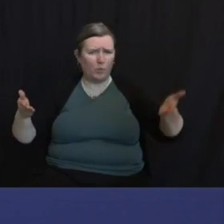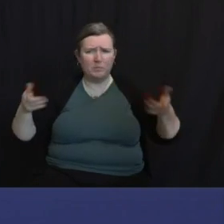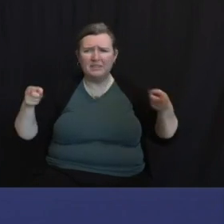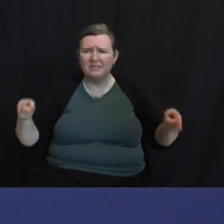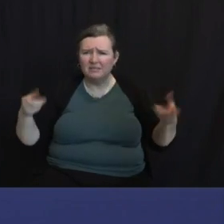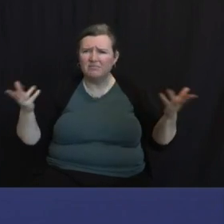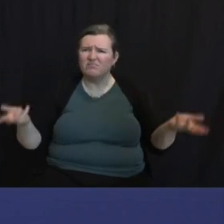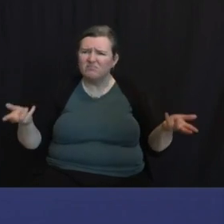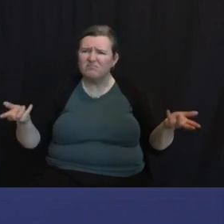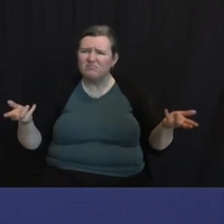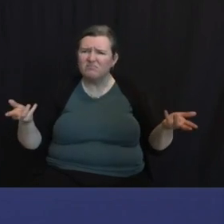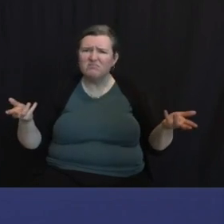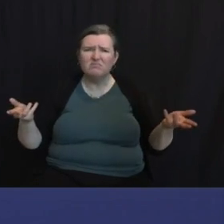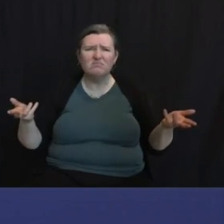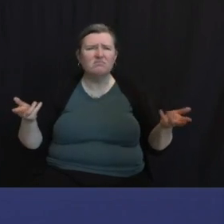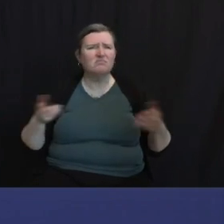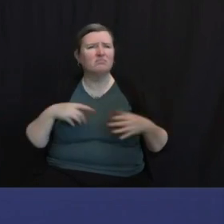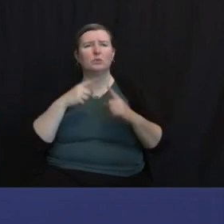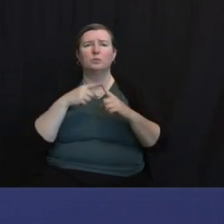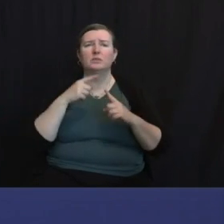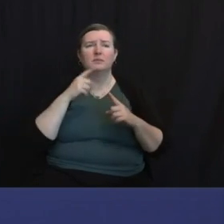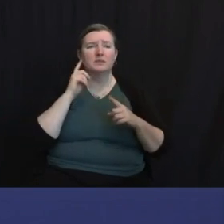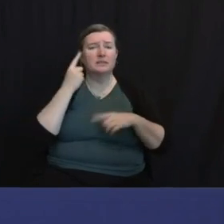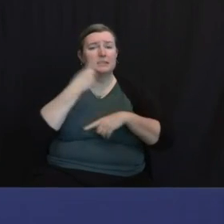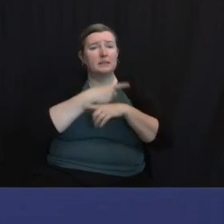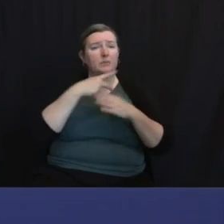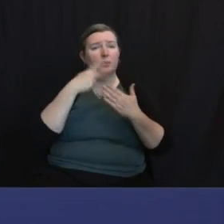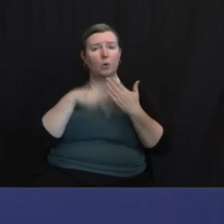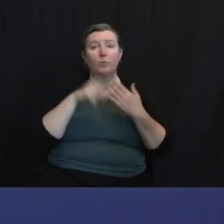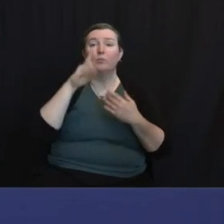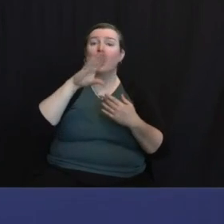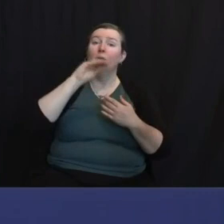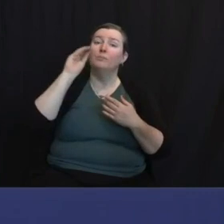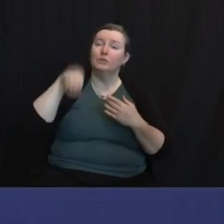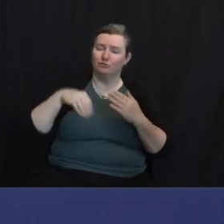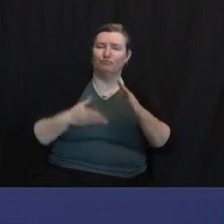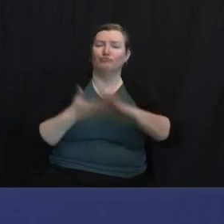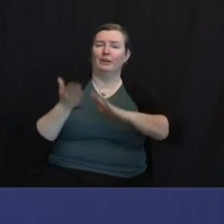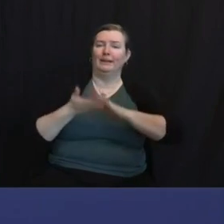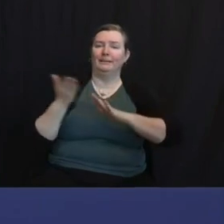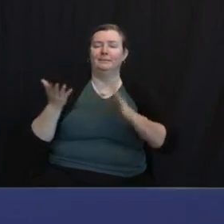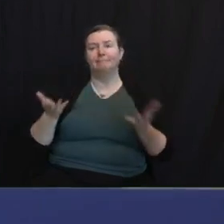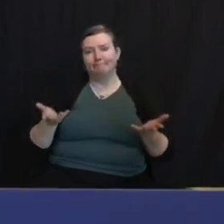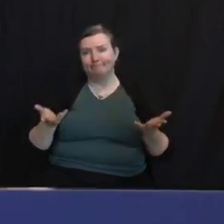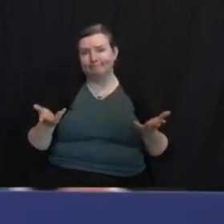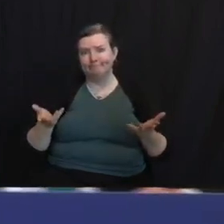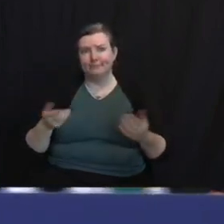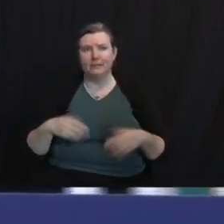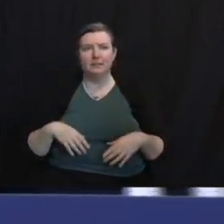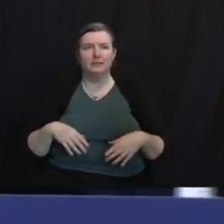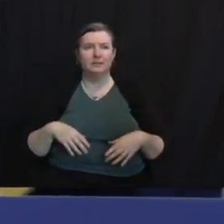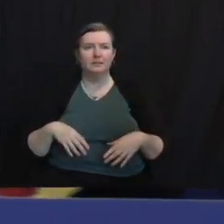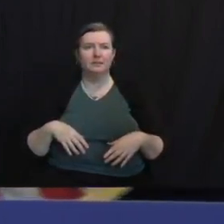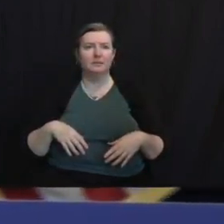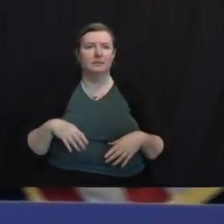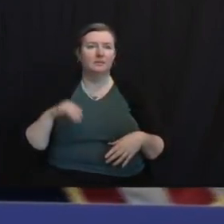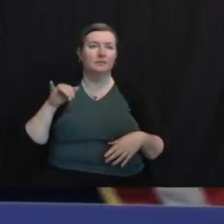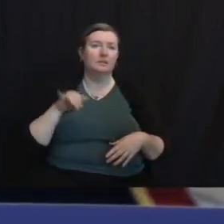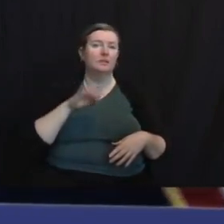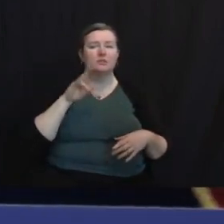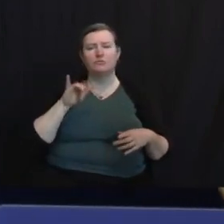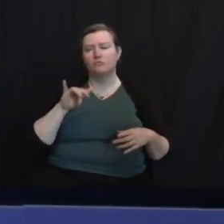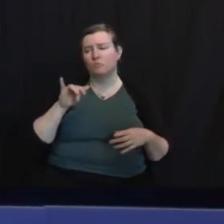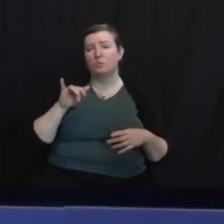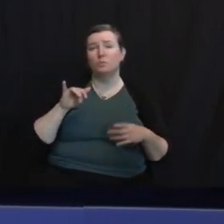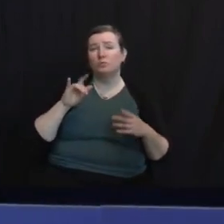up full on? Judy, anything you want to add to that? Otherwise, I think we're going to want to come back to you. No, I think the important thing, and these are statistics that we will